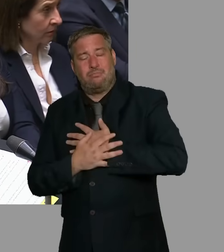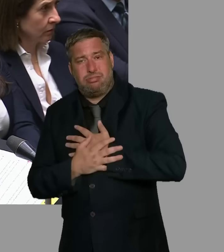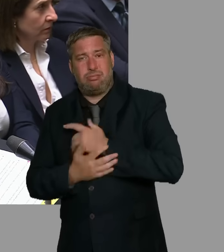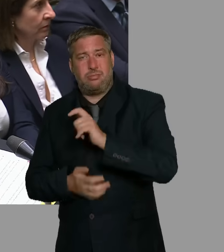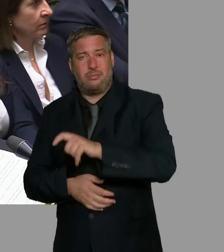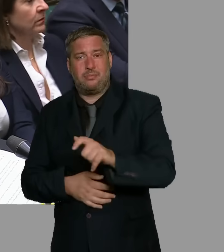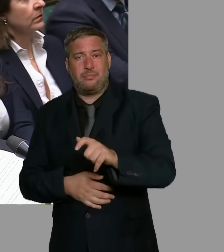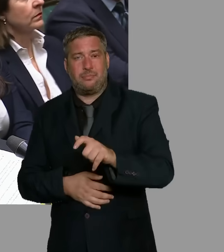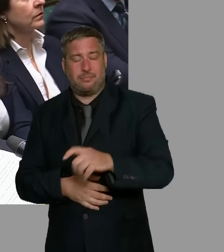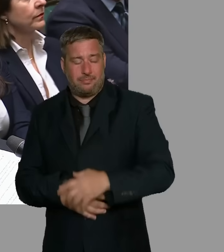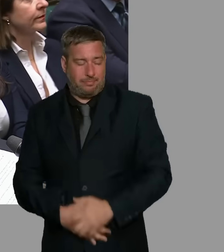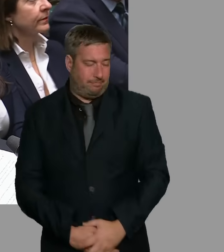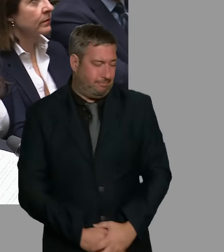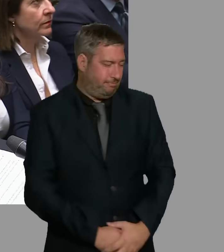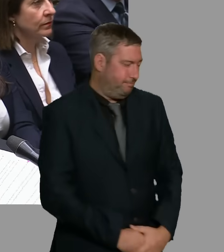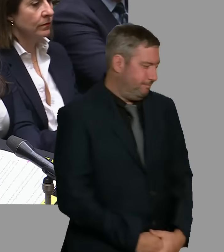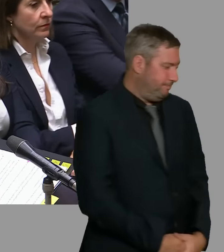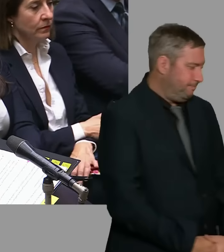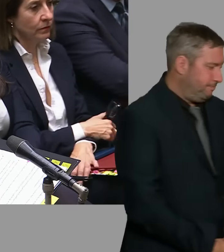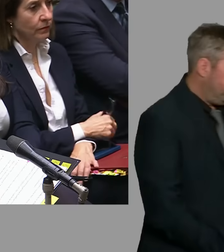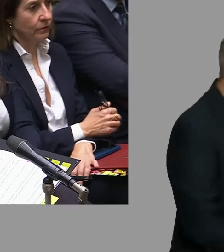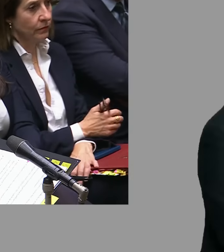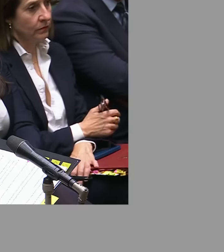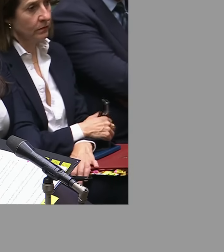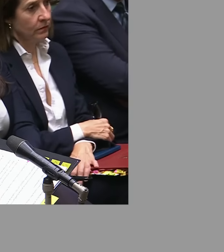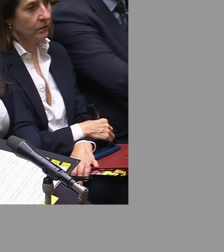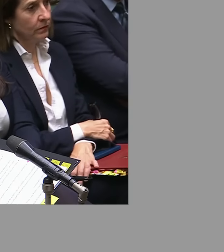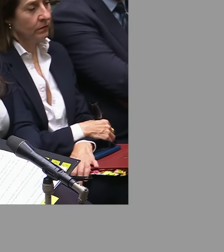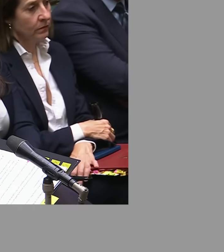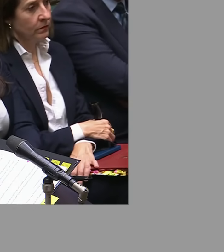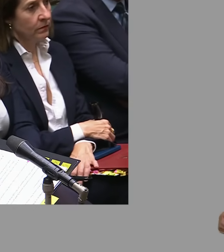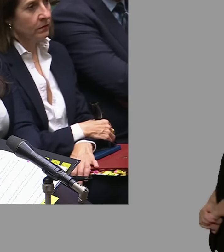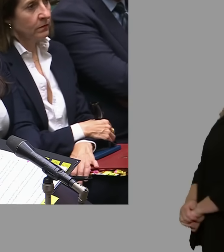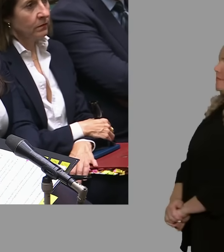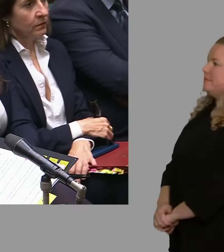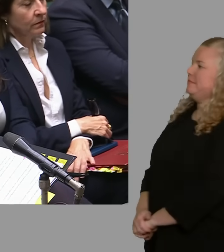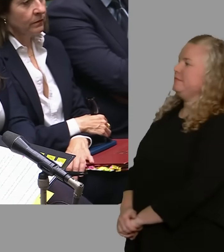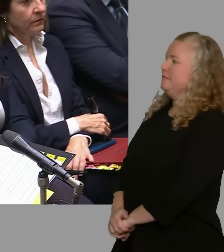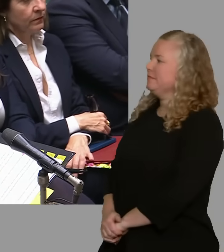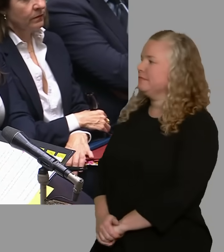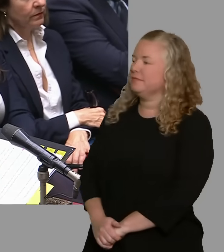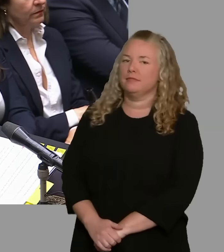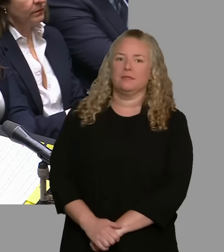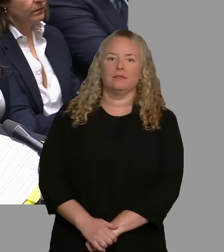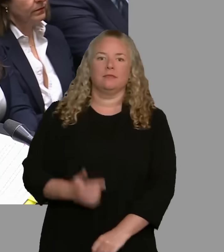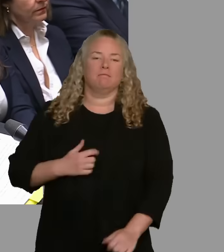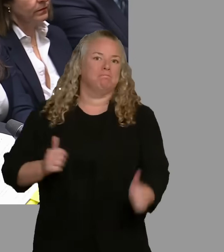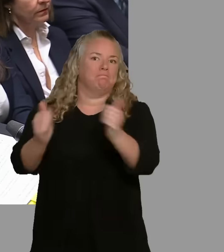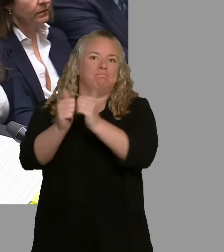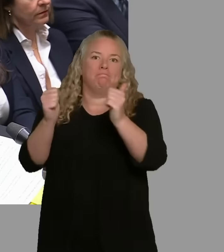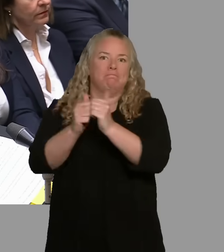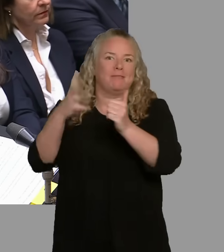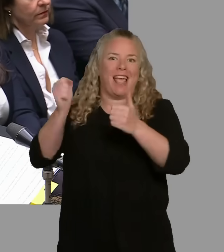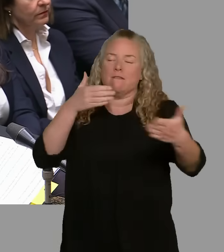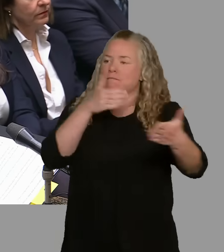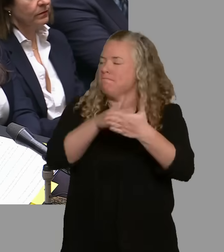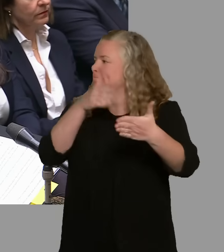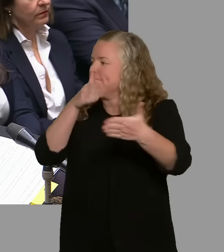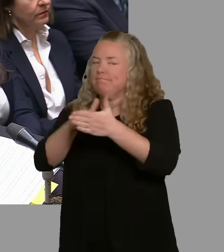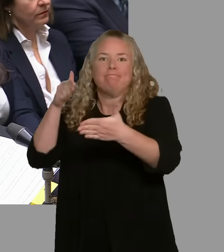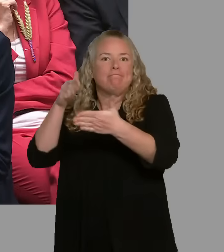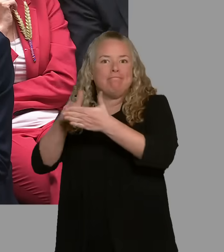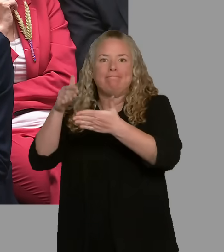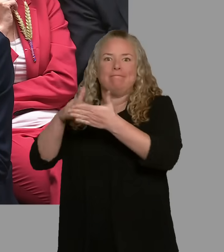and we will, of course, work across the House with all those who want to achieve that outcome. Can I also just thank those dealing with